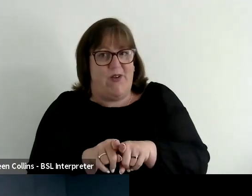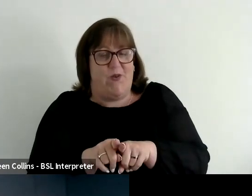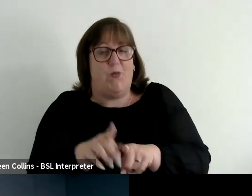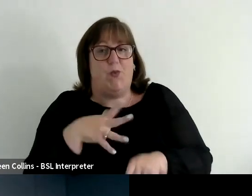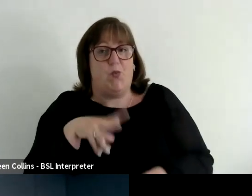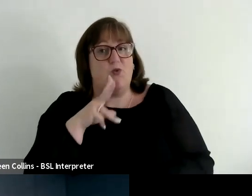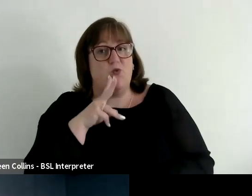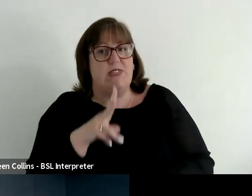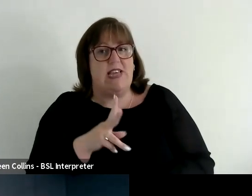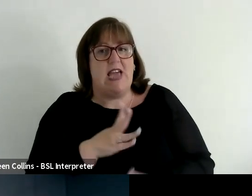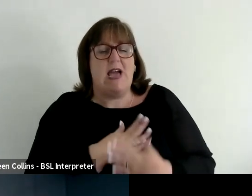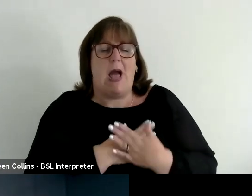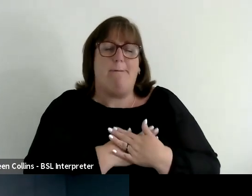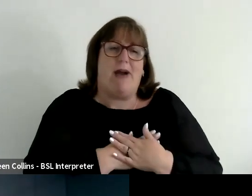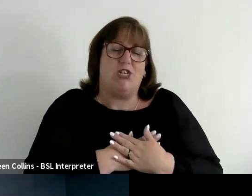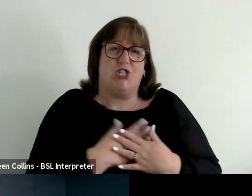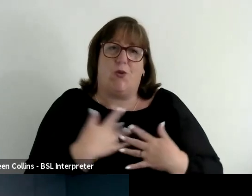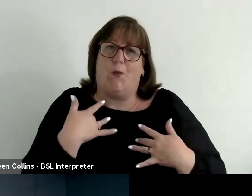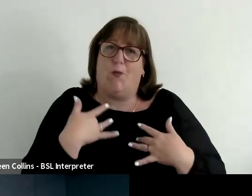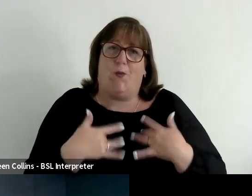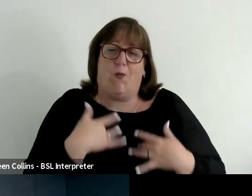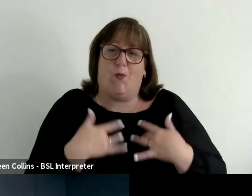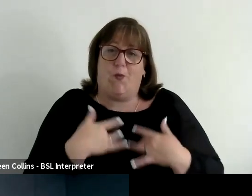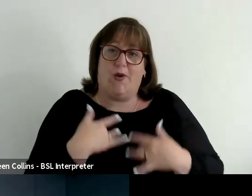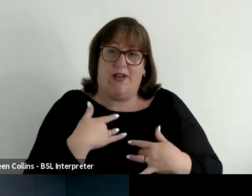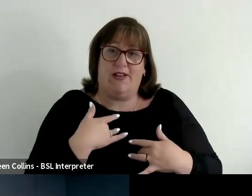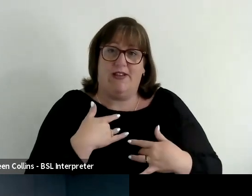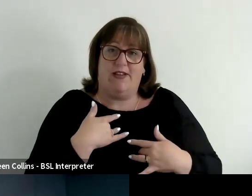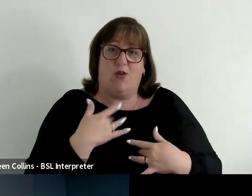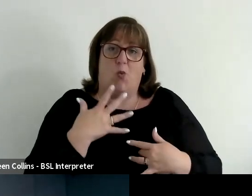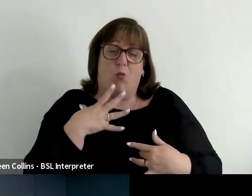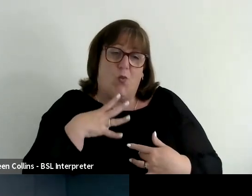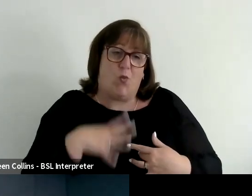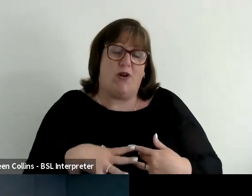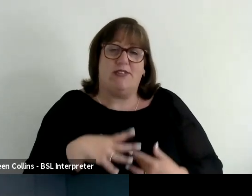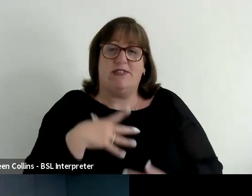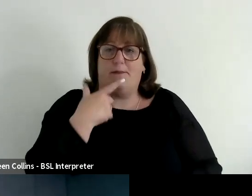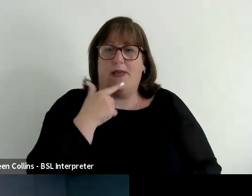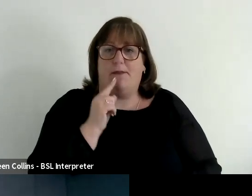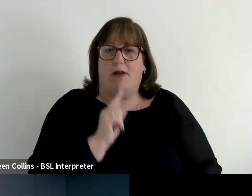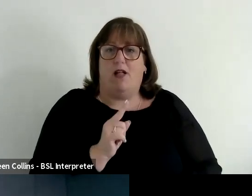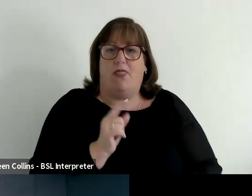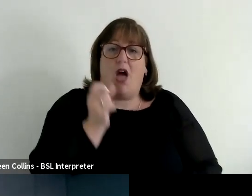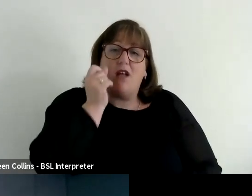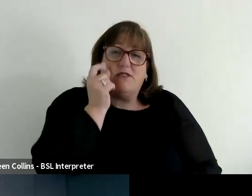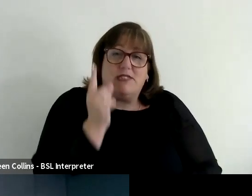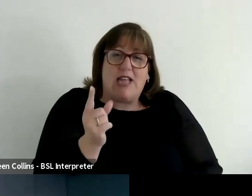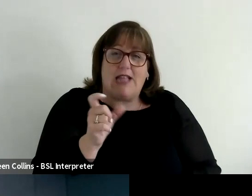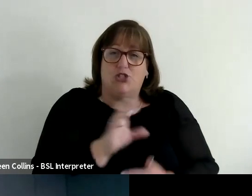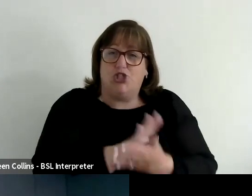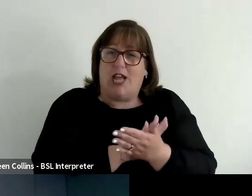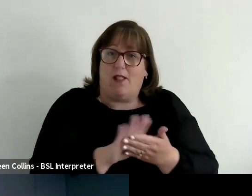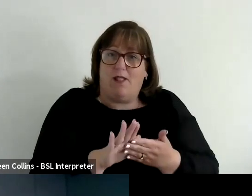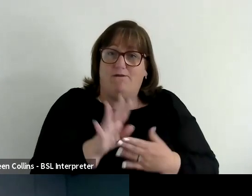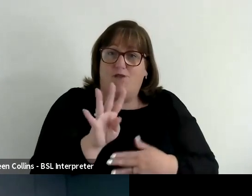and interest. So we want people that understand what Channel 4 is about and why